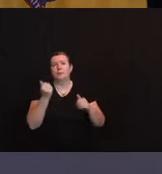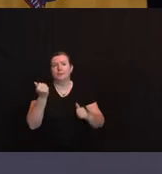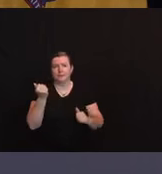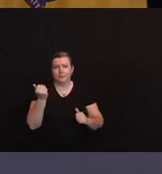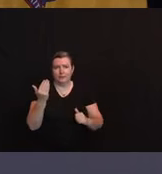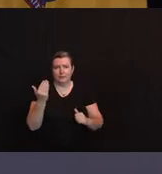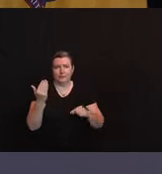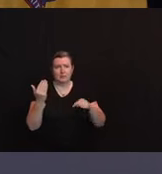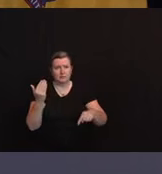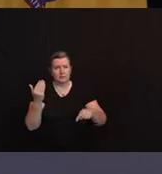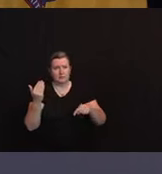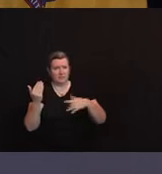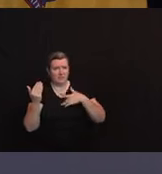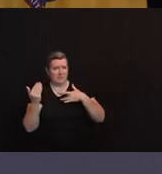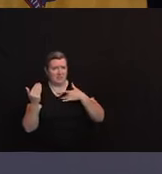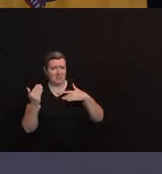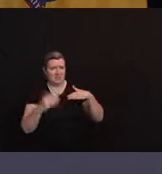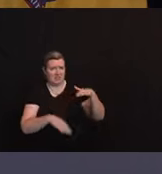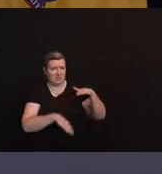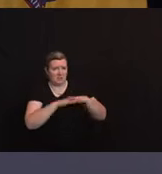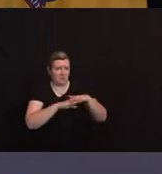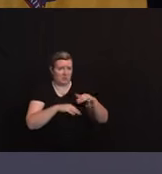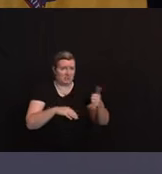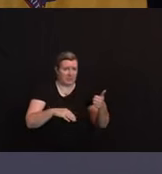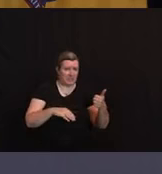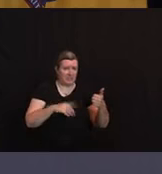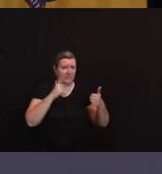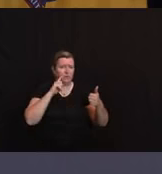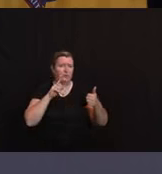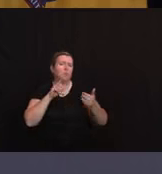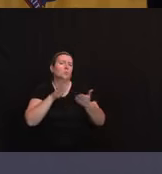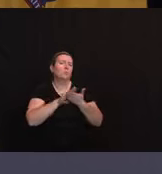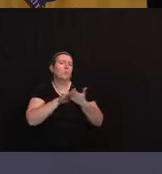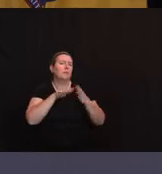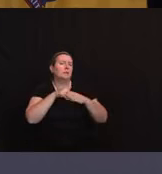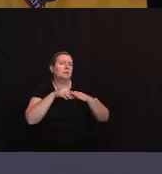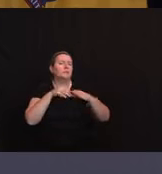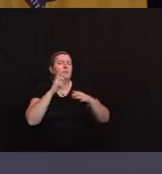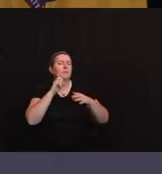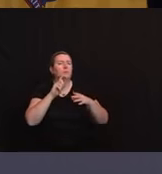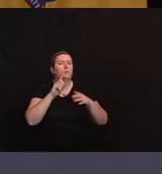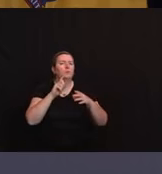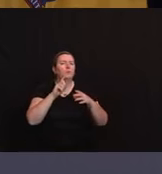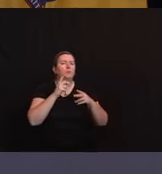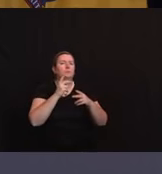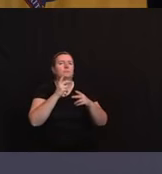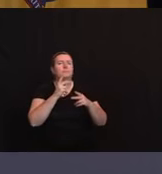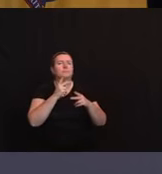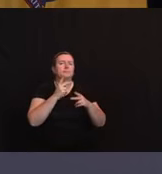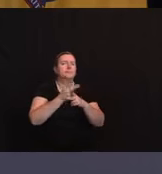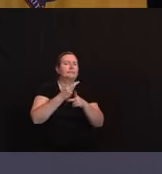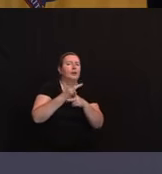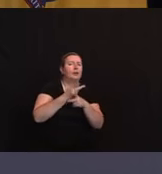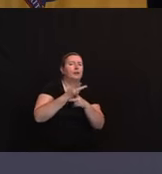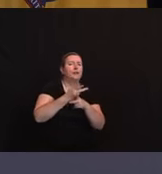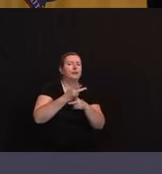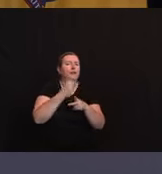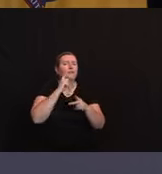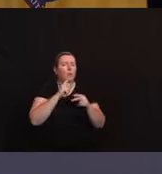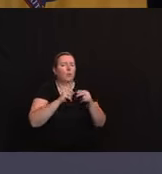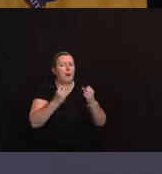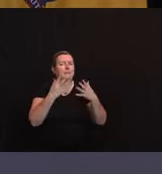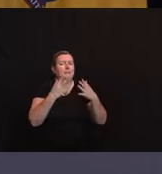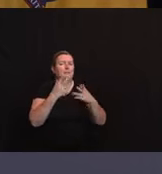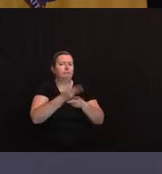Just one, you've raised this before, Brent, and I have no reason to think that you're not accurate. Of the